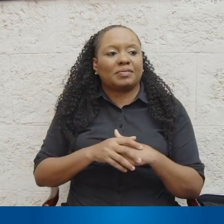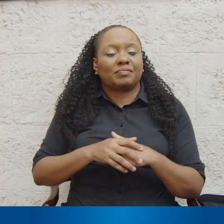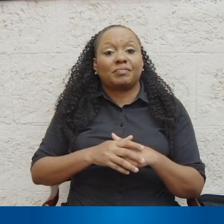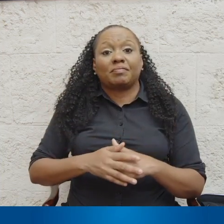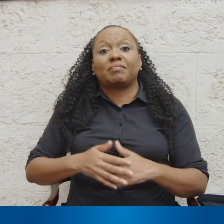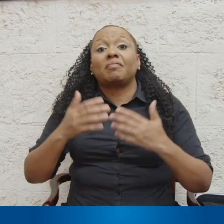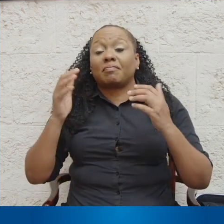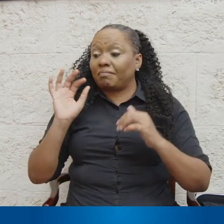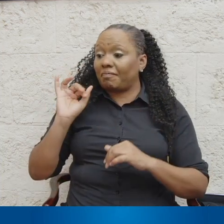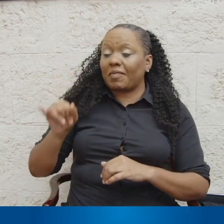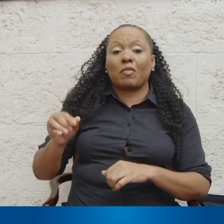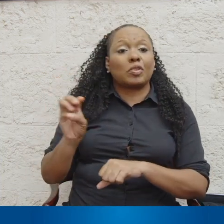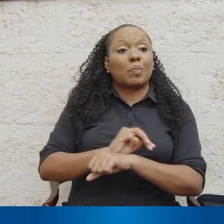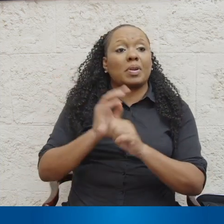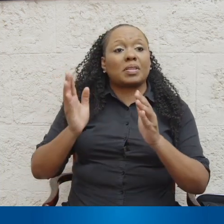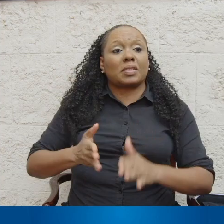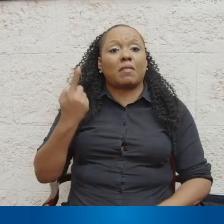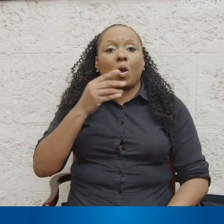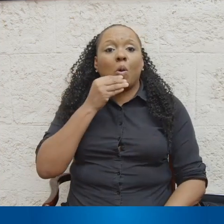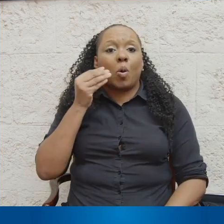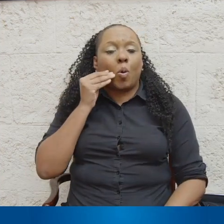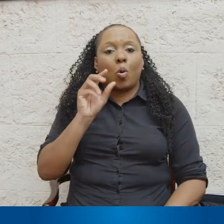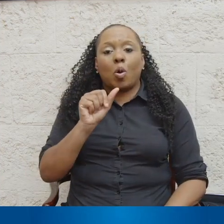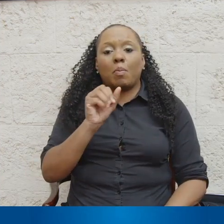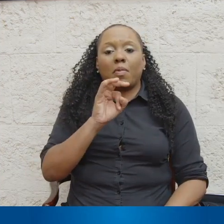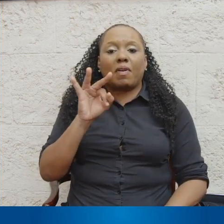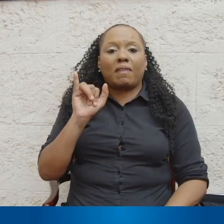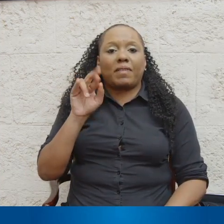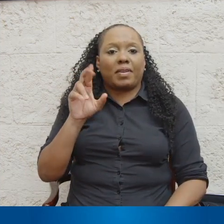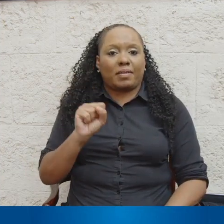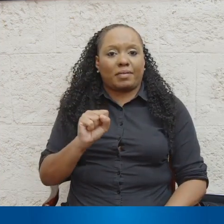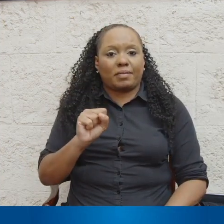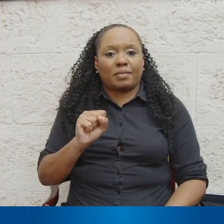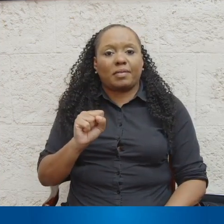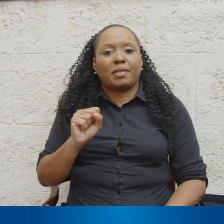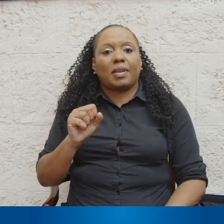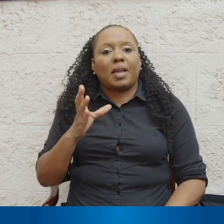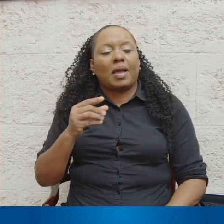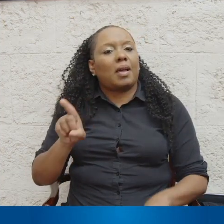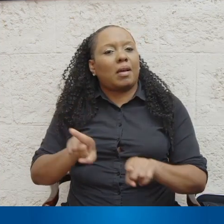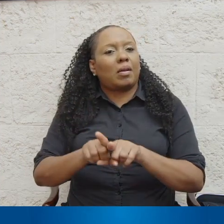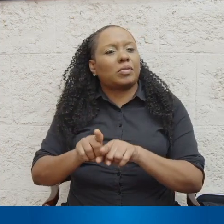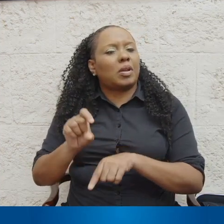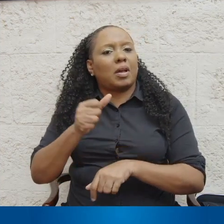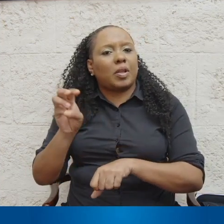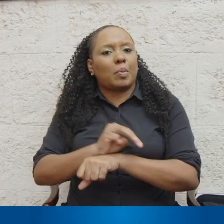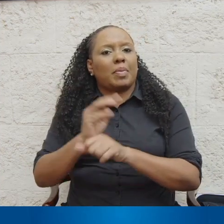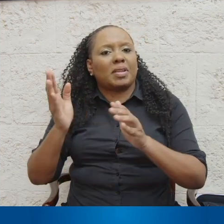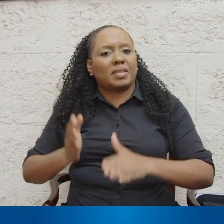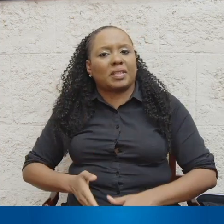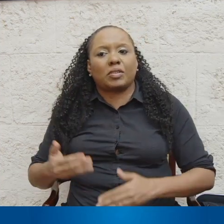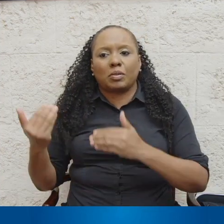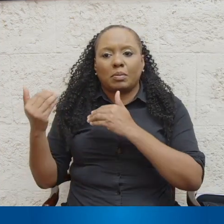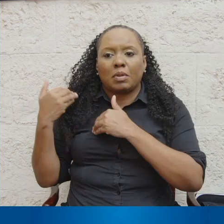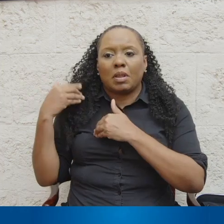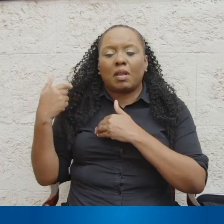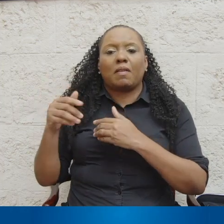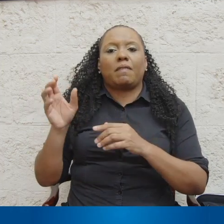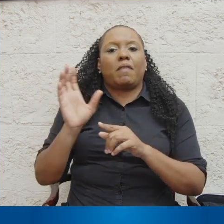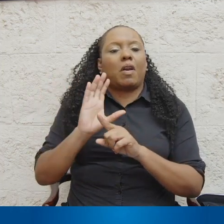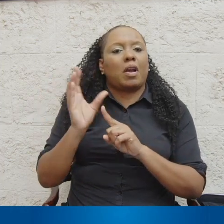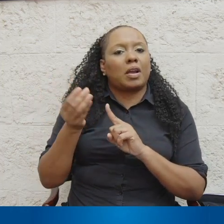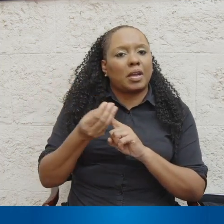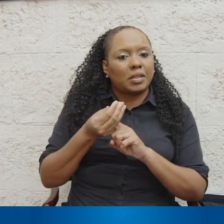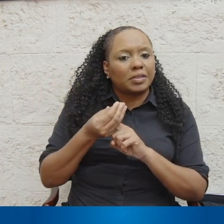Minister. Information, the Honourable Wilfred Abrams. We also heard from the Minister with Responsibility for Culture, Senator Dr. the Honourable